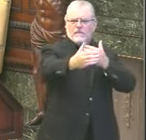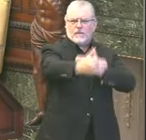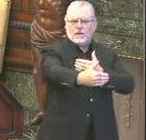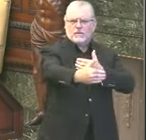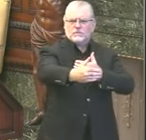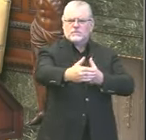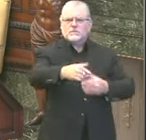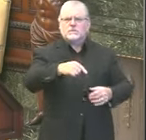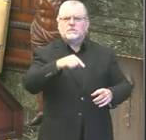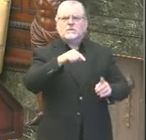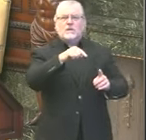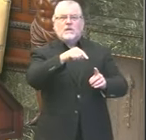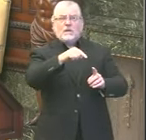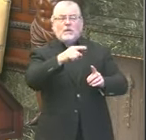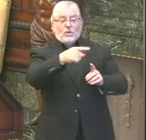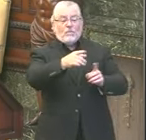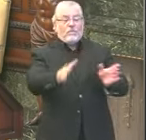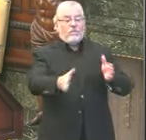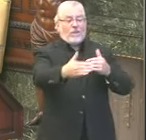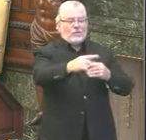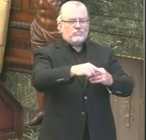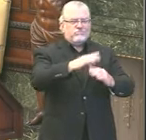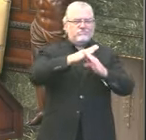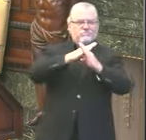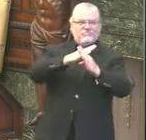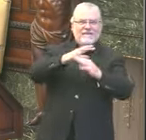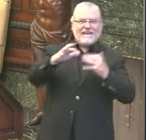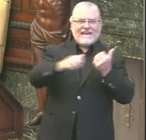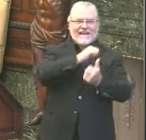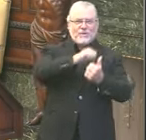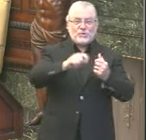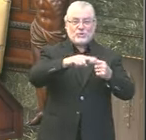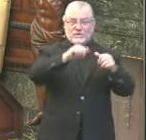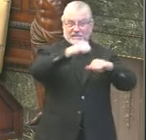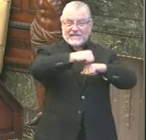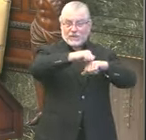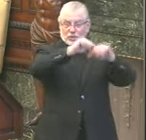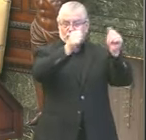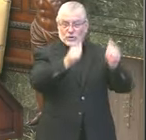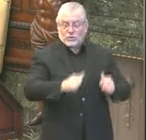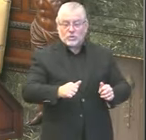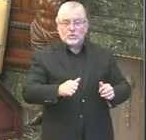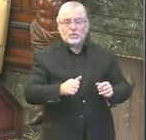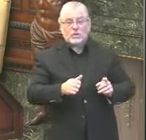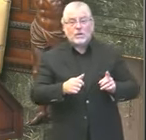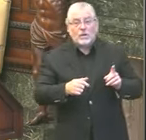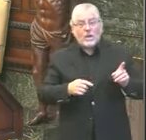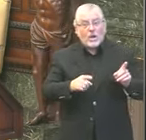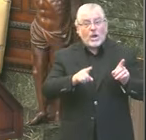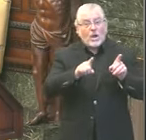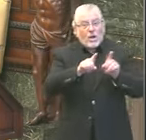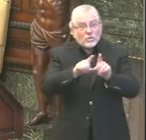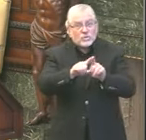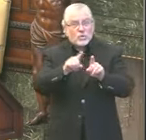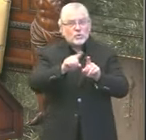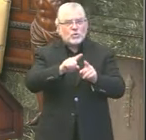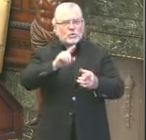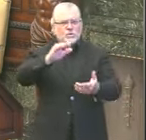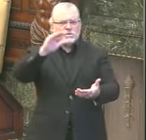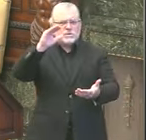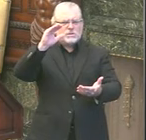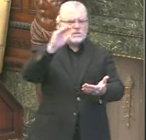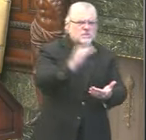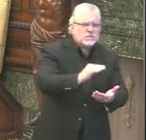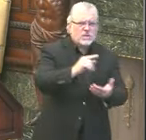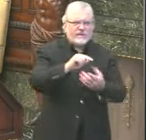damage, but is it also a way to diffuse the situation by kind of covering up an image that some people are finding